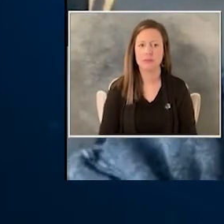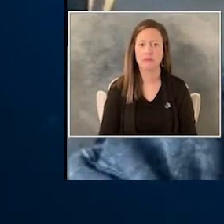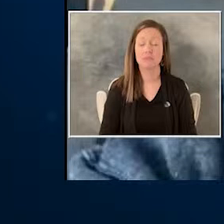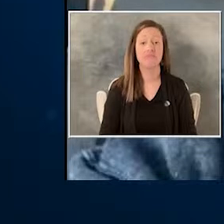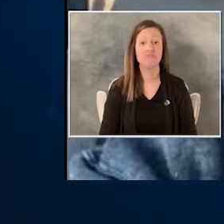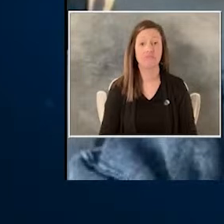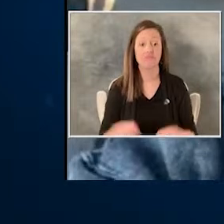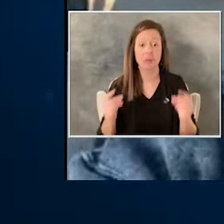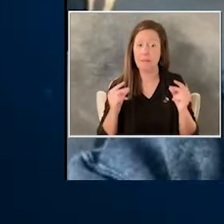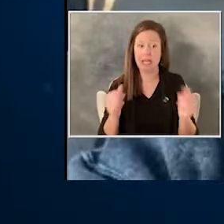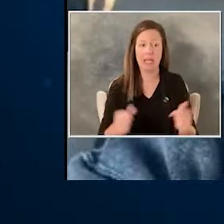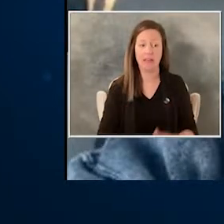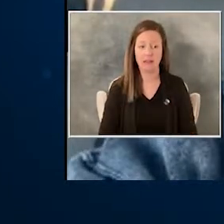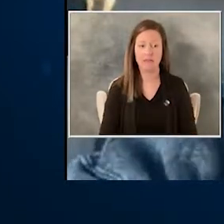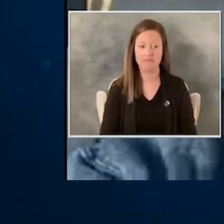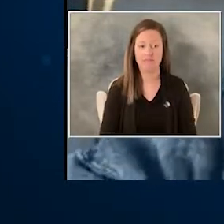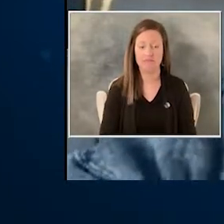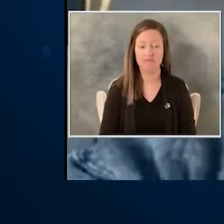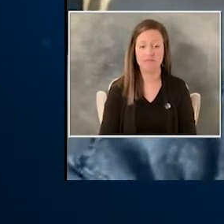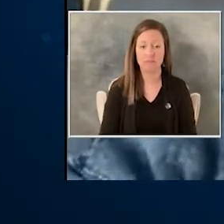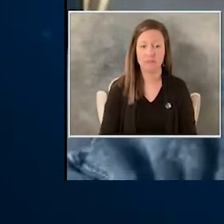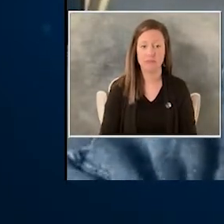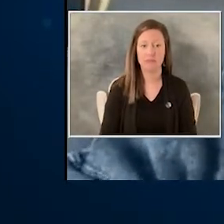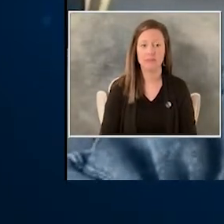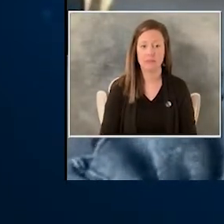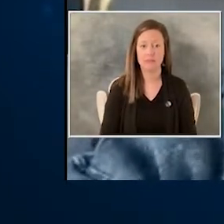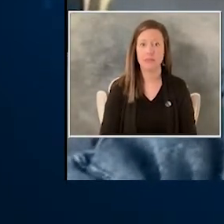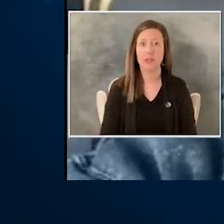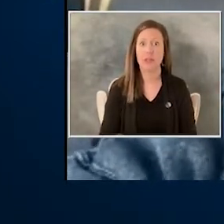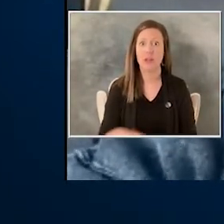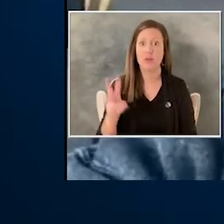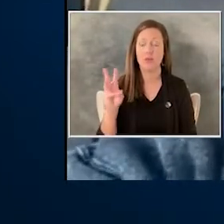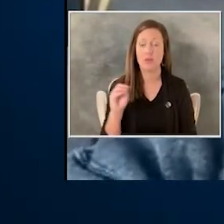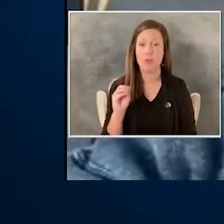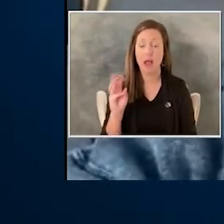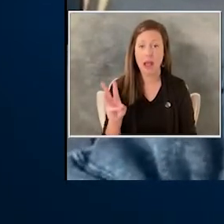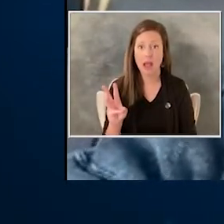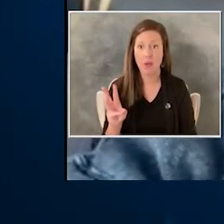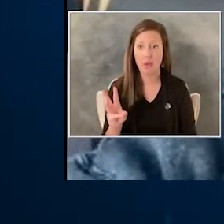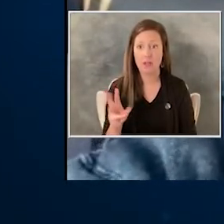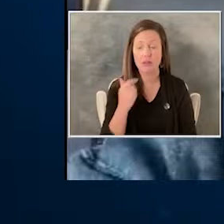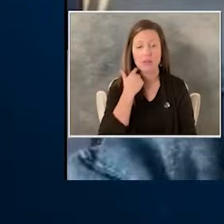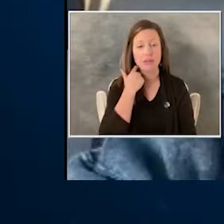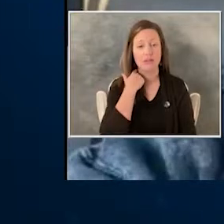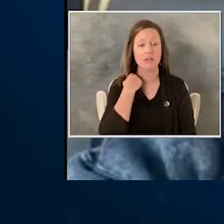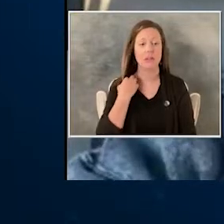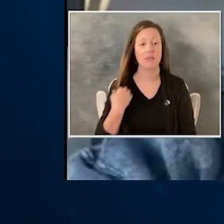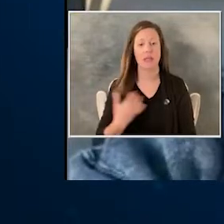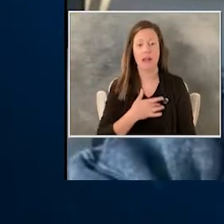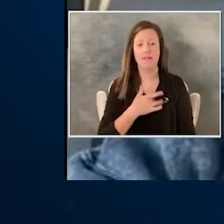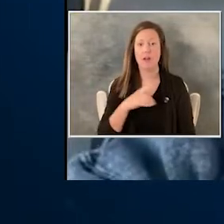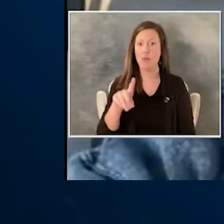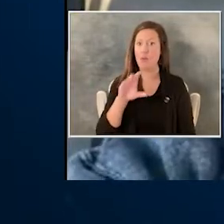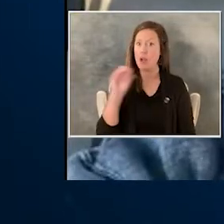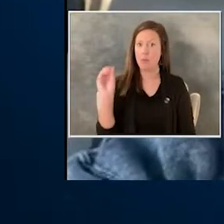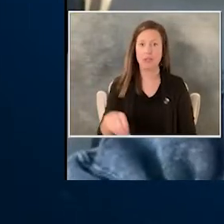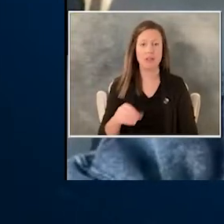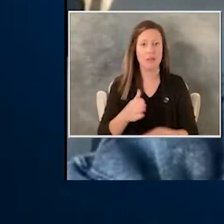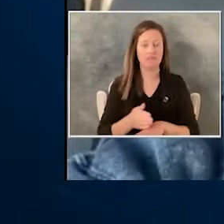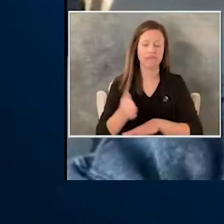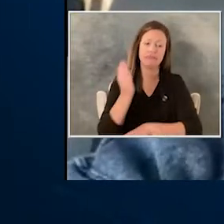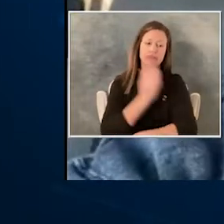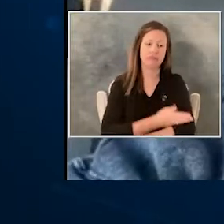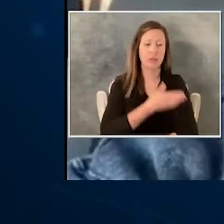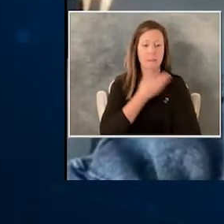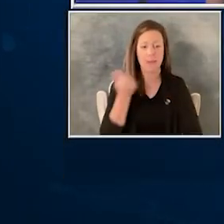Instantly. Wow. Literally instantly. I mean, I felt 100% better. So